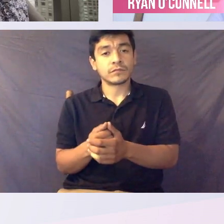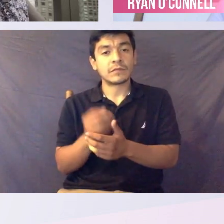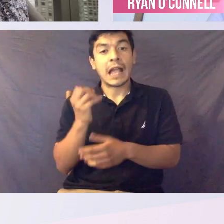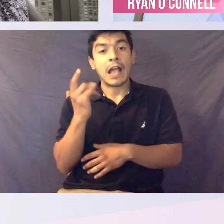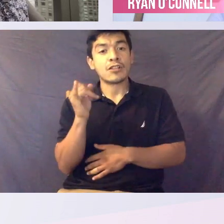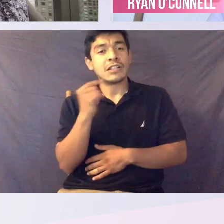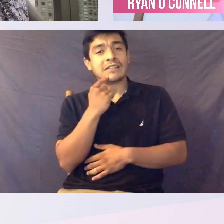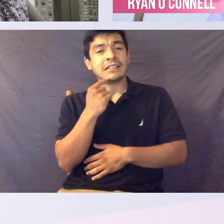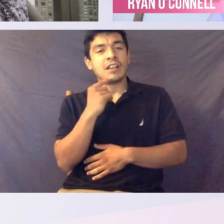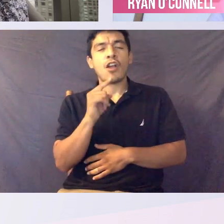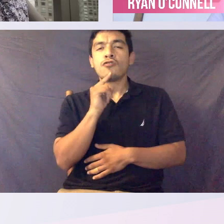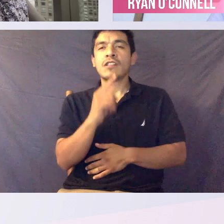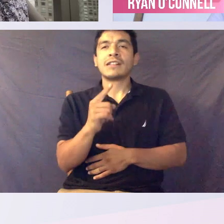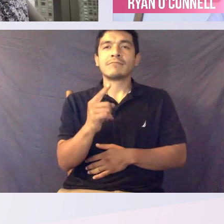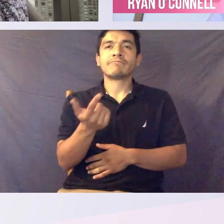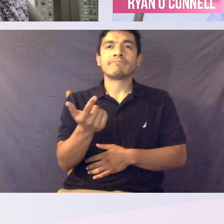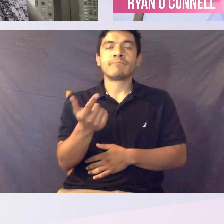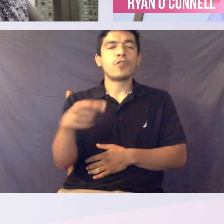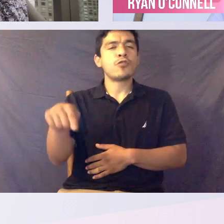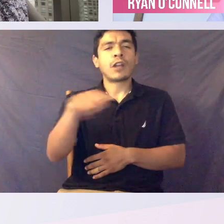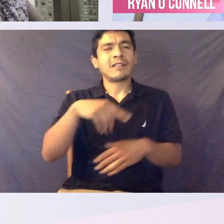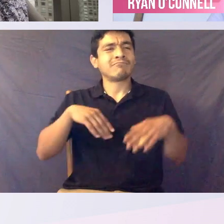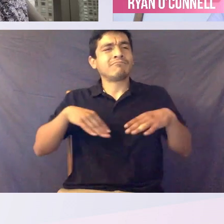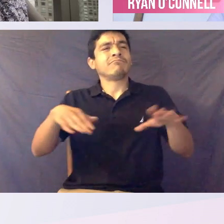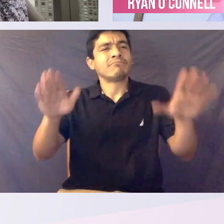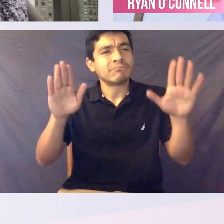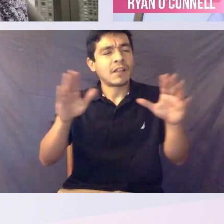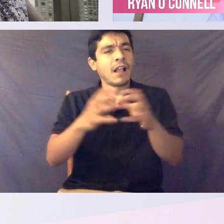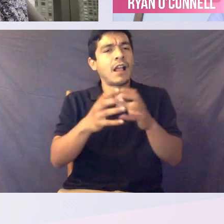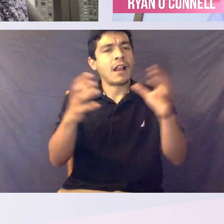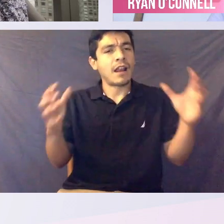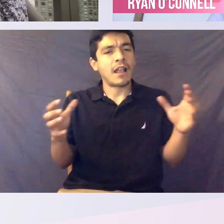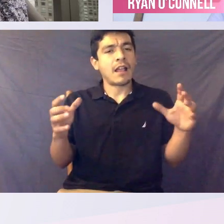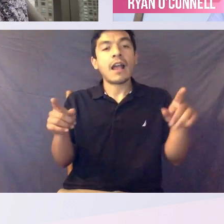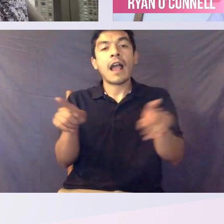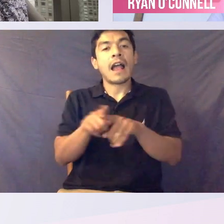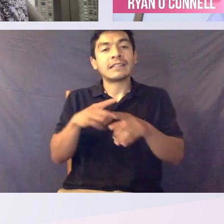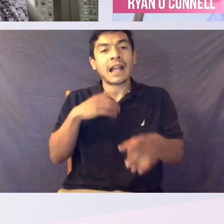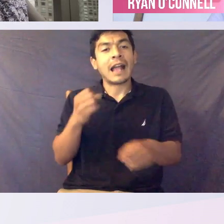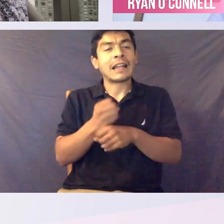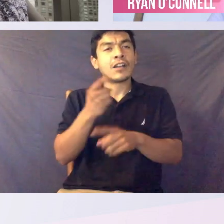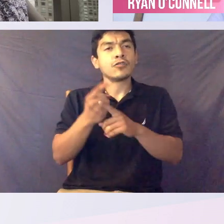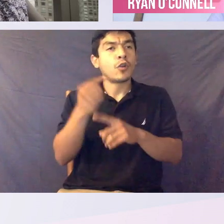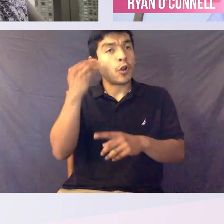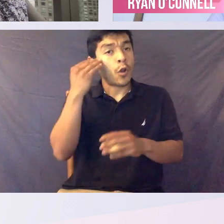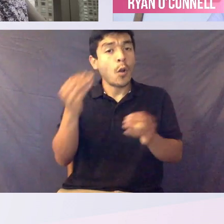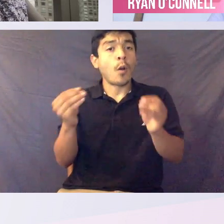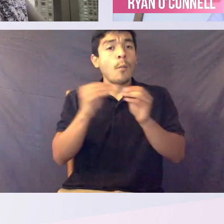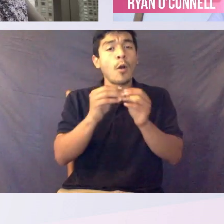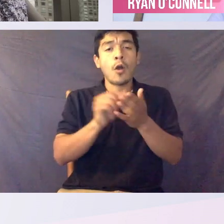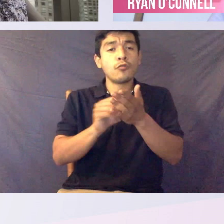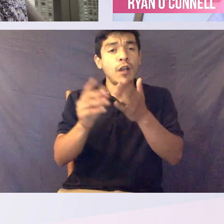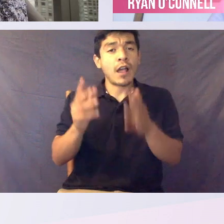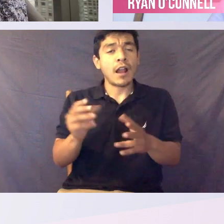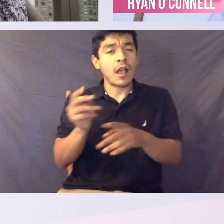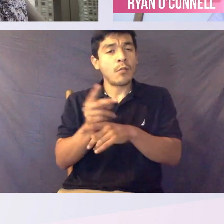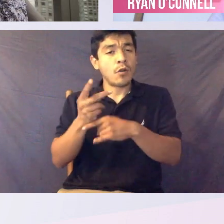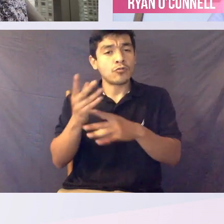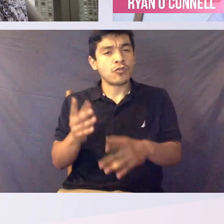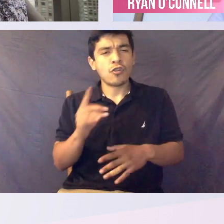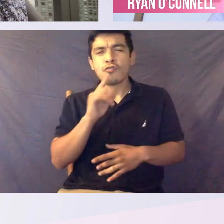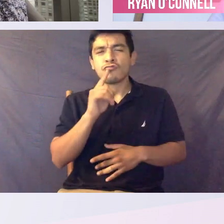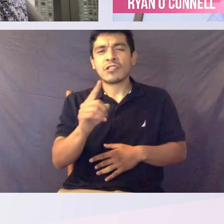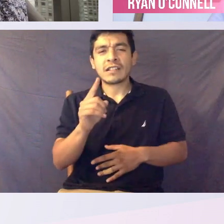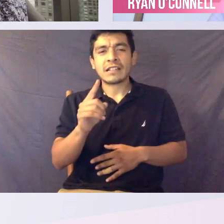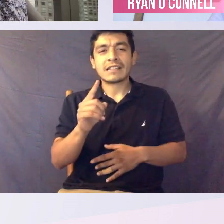It's so selfless. And I've, you know, as I get to know more producers and writers especially, it really is just like such a